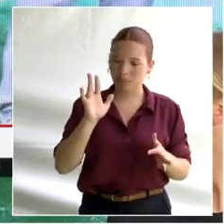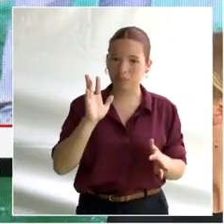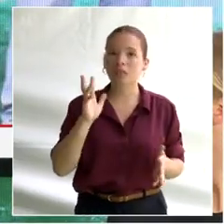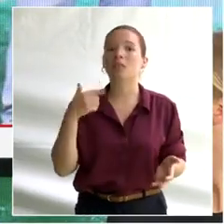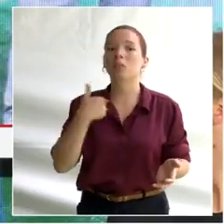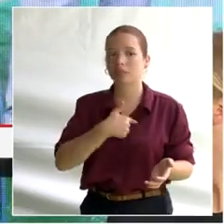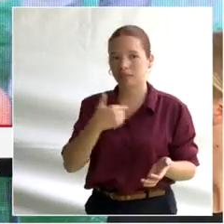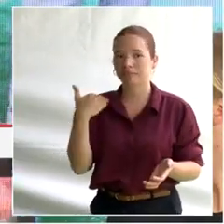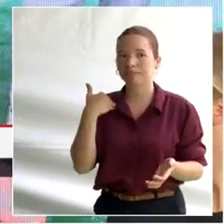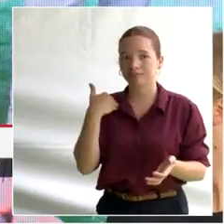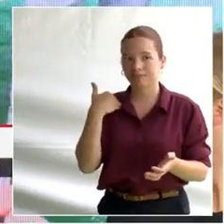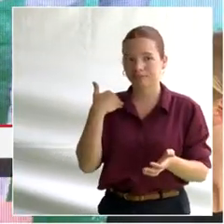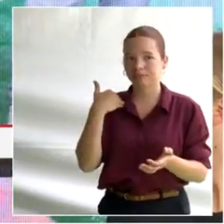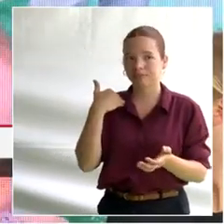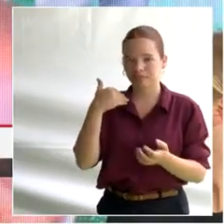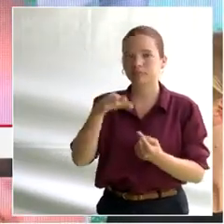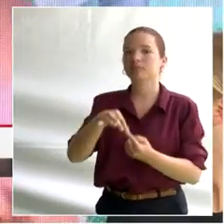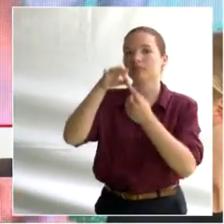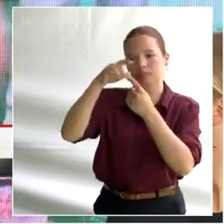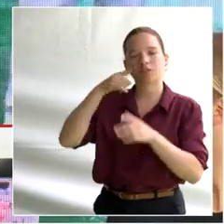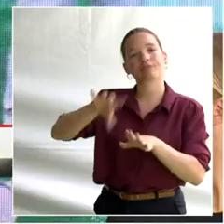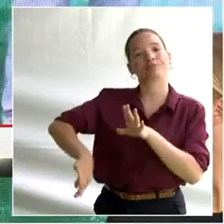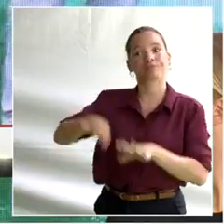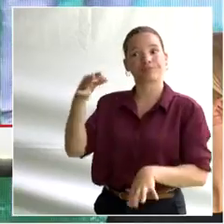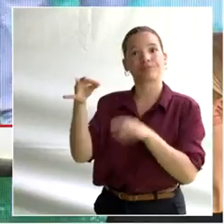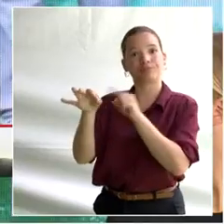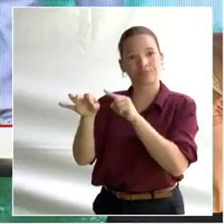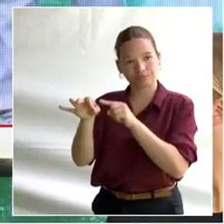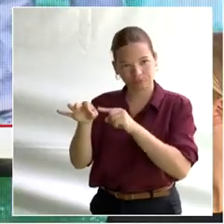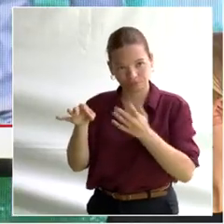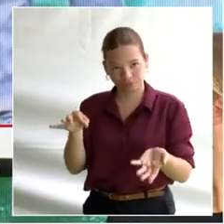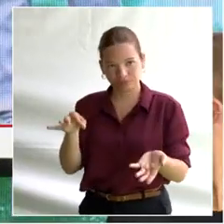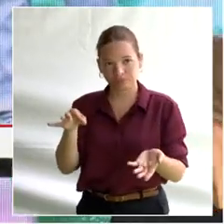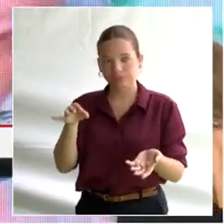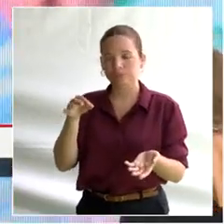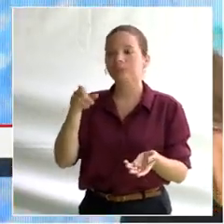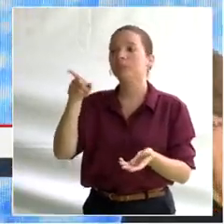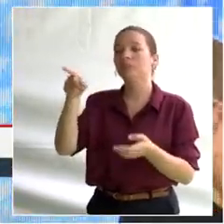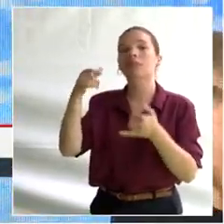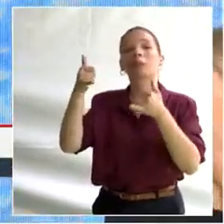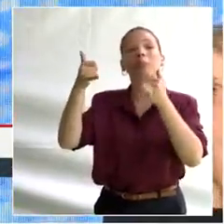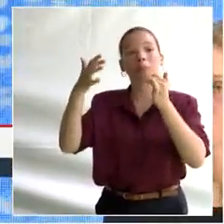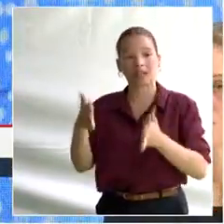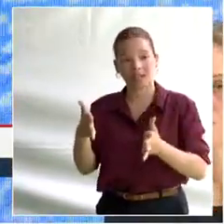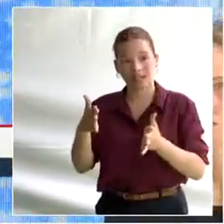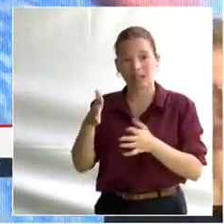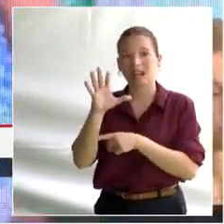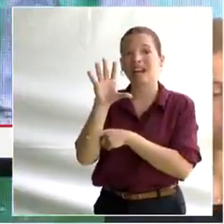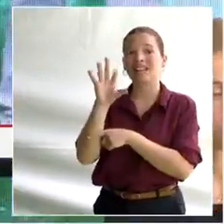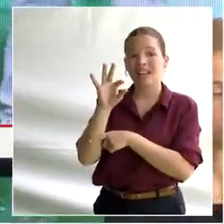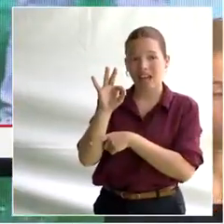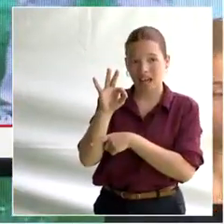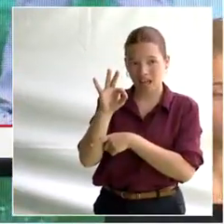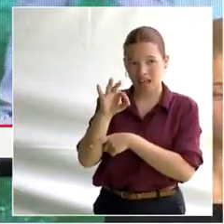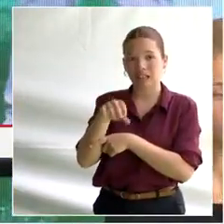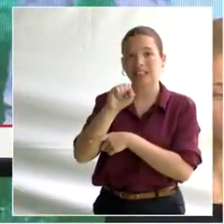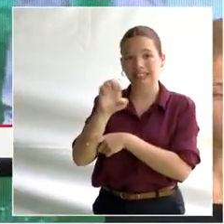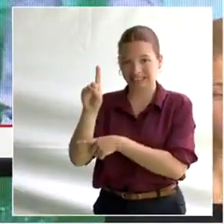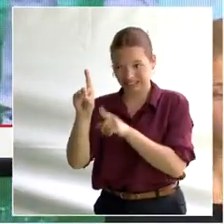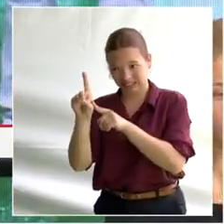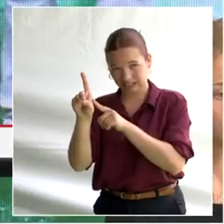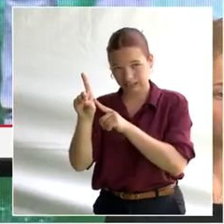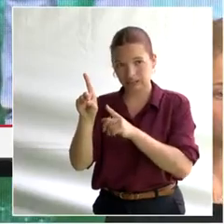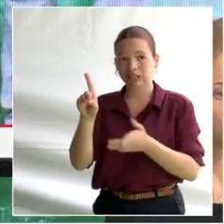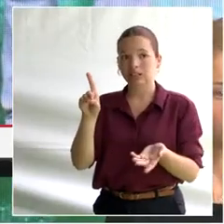a 9-seed player. I will explain once we do the draw. But this is going to be